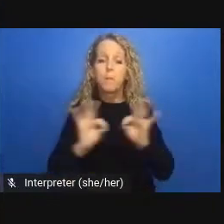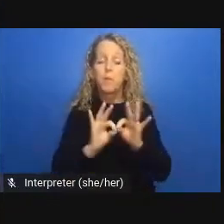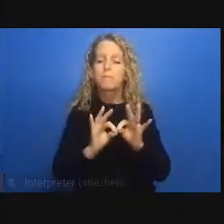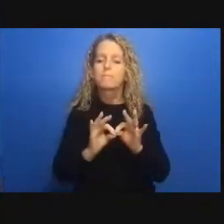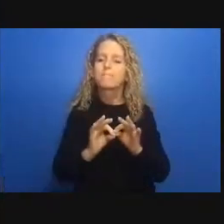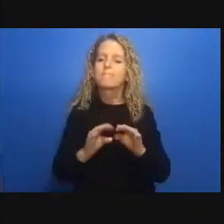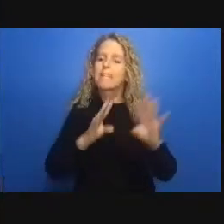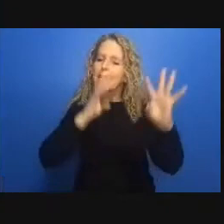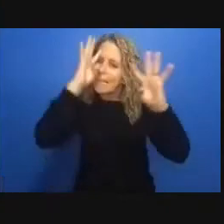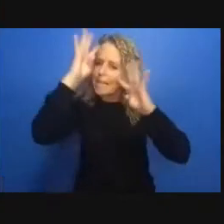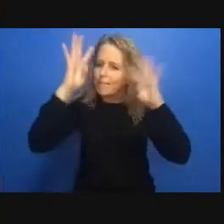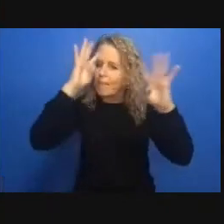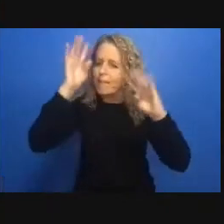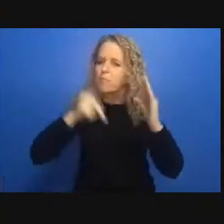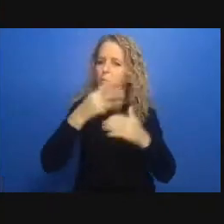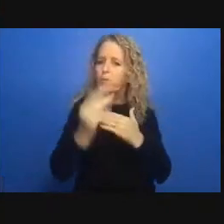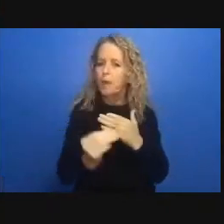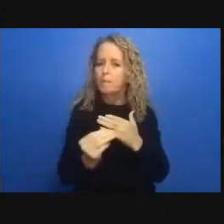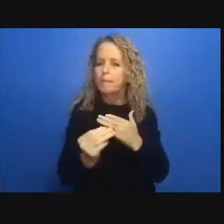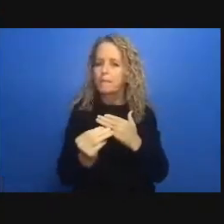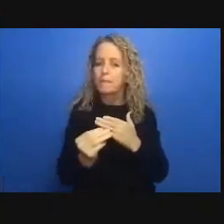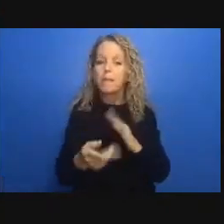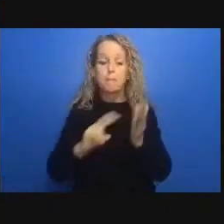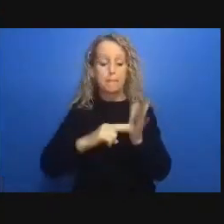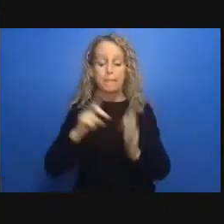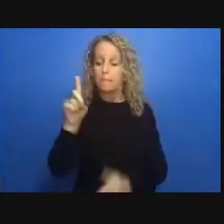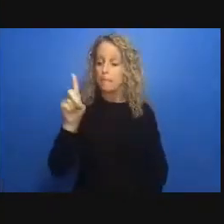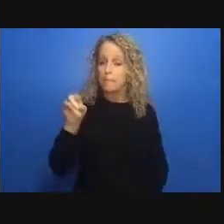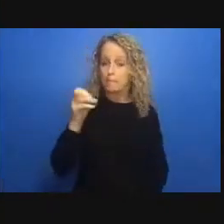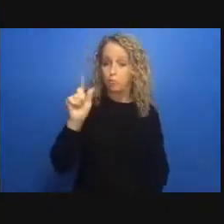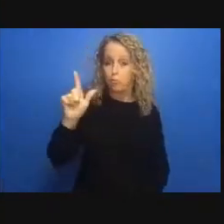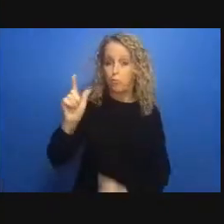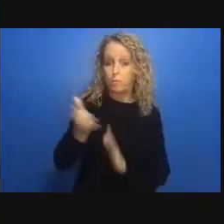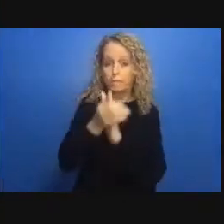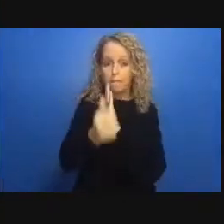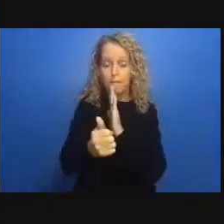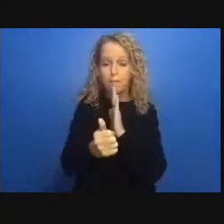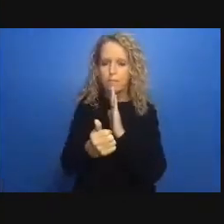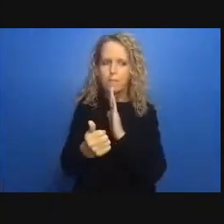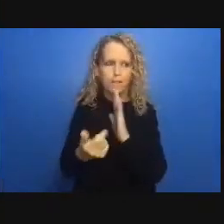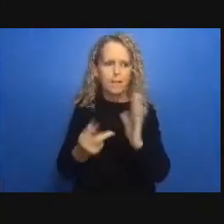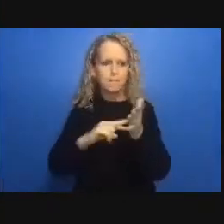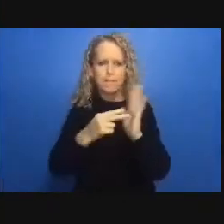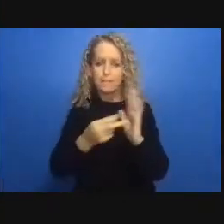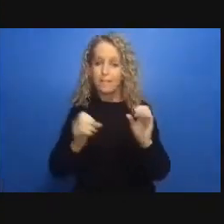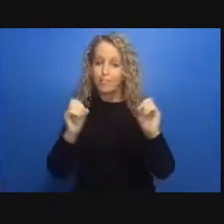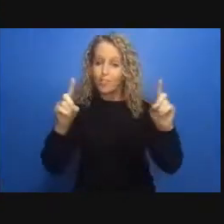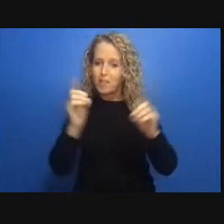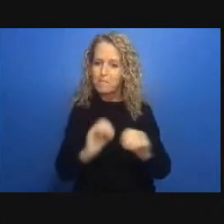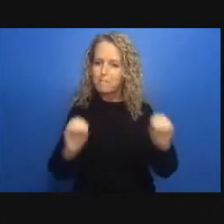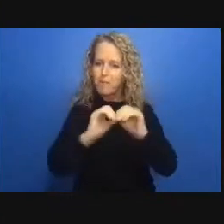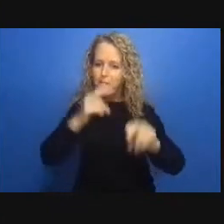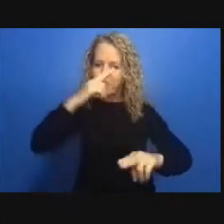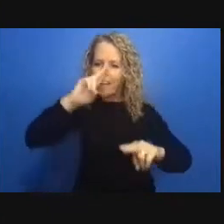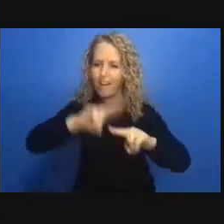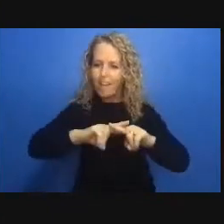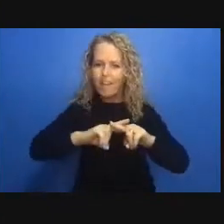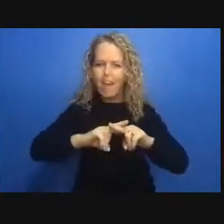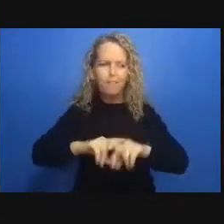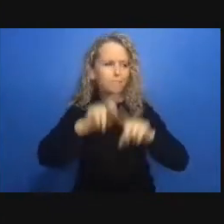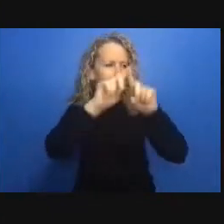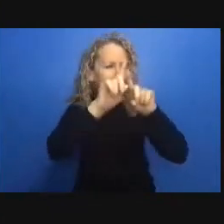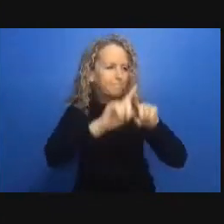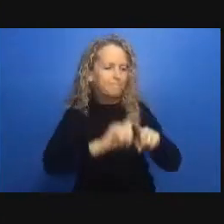programming. So digital skills really allow us to have a lot of fun with the education experience. And there's a lot of great innovation that we can